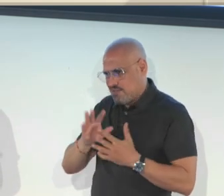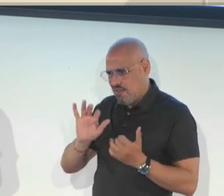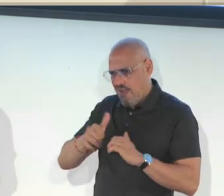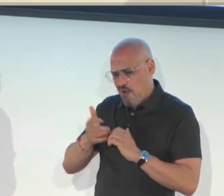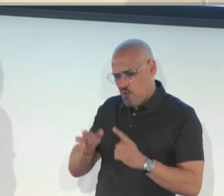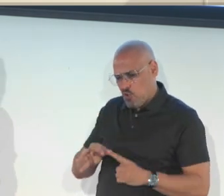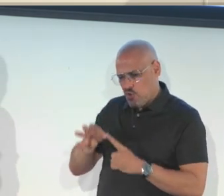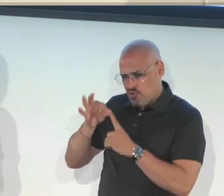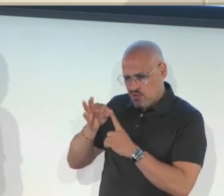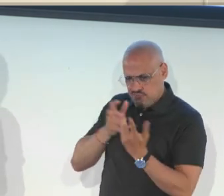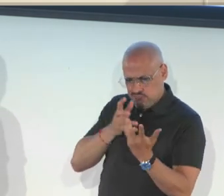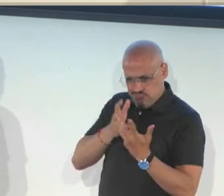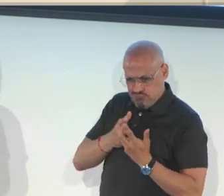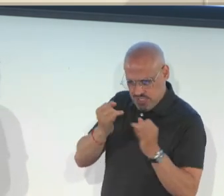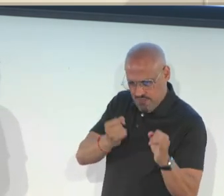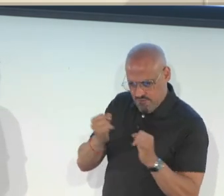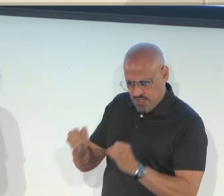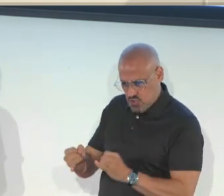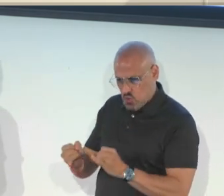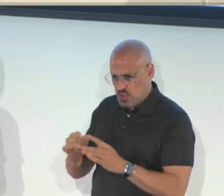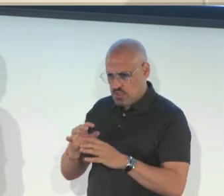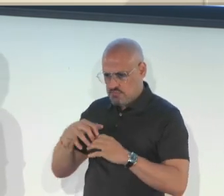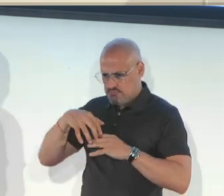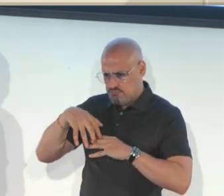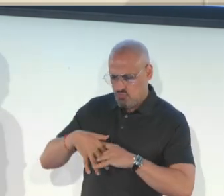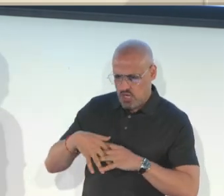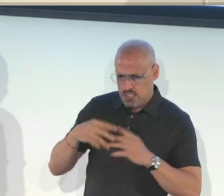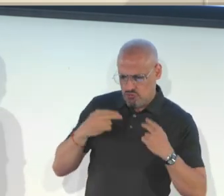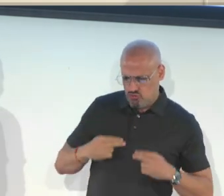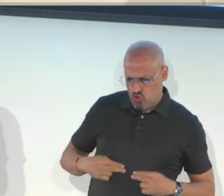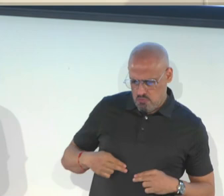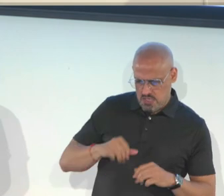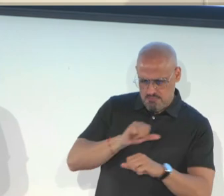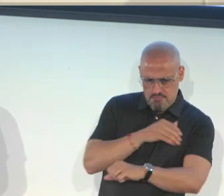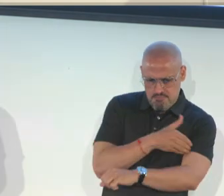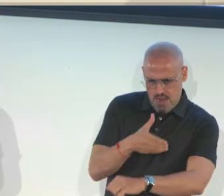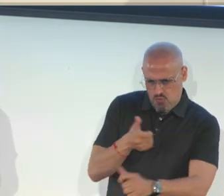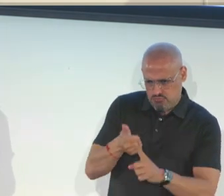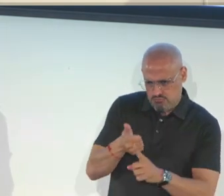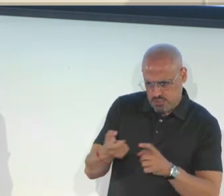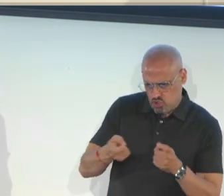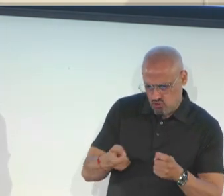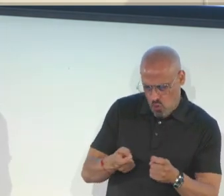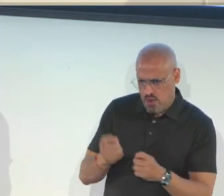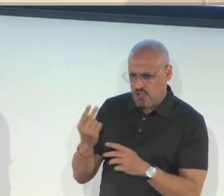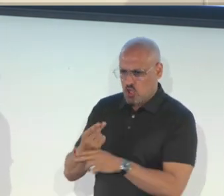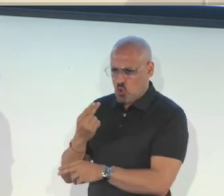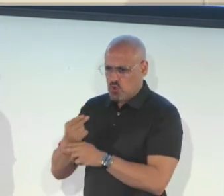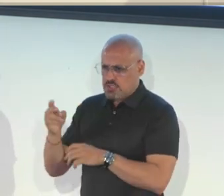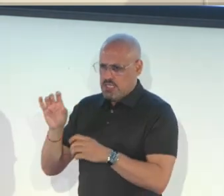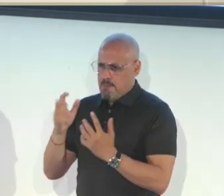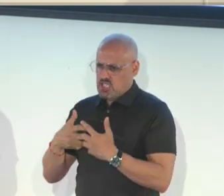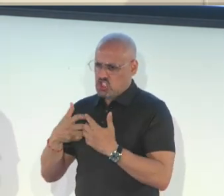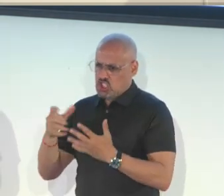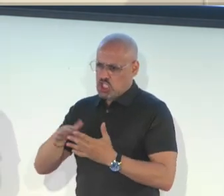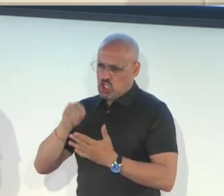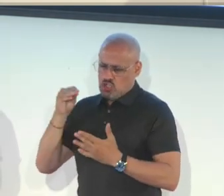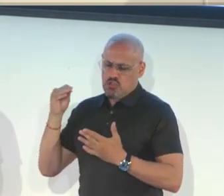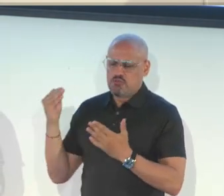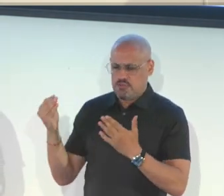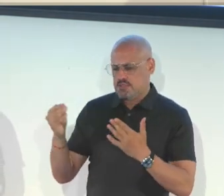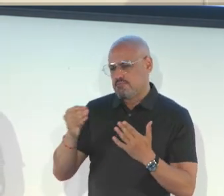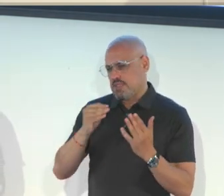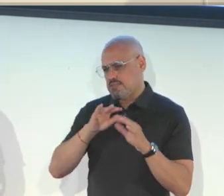suited to the individual, grounded in human agency, and utilizing machine learning and spatial computing